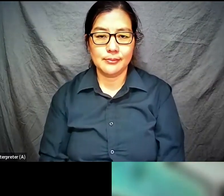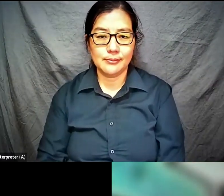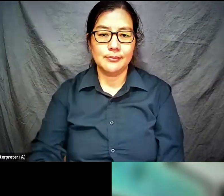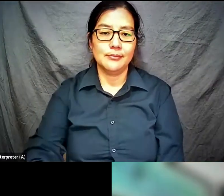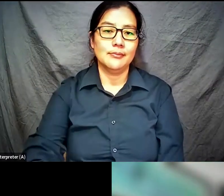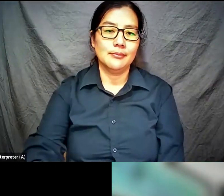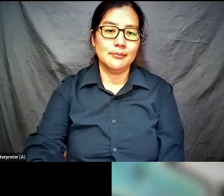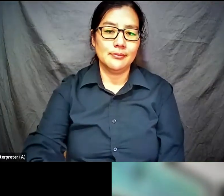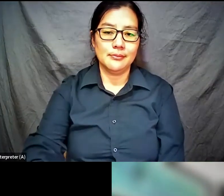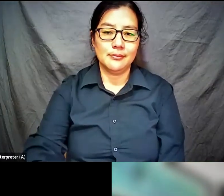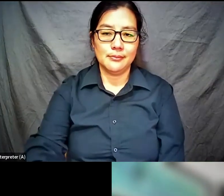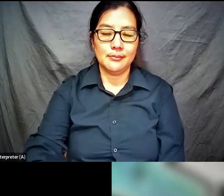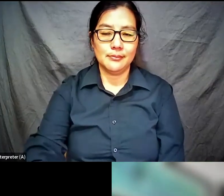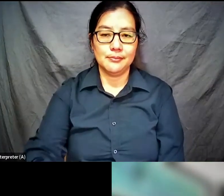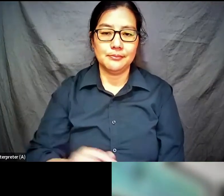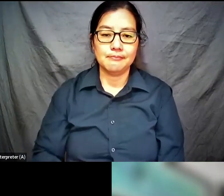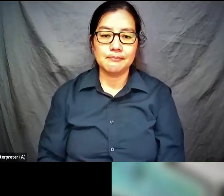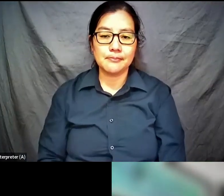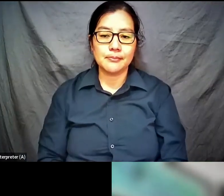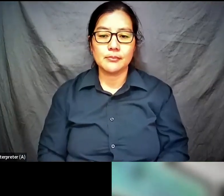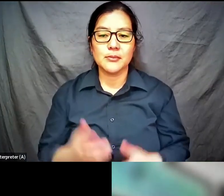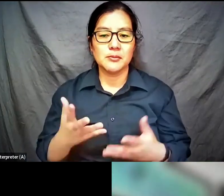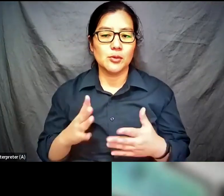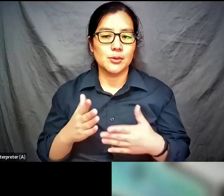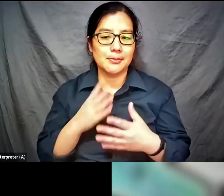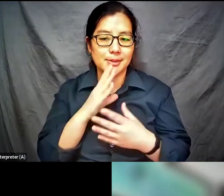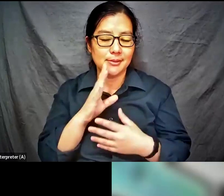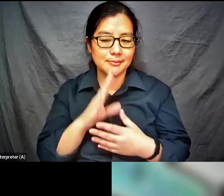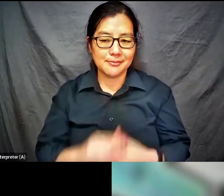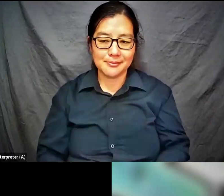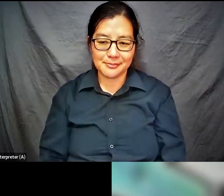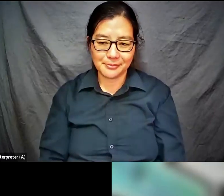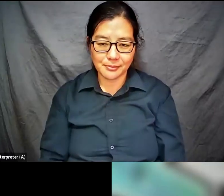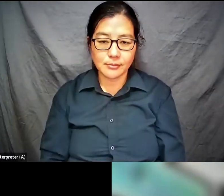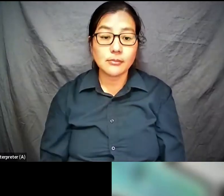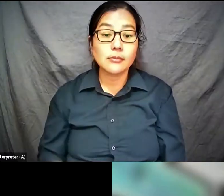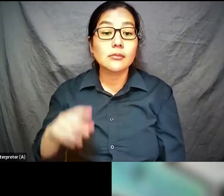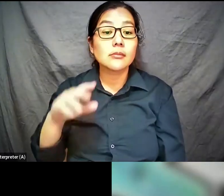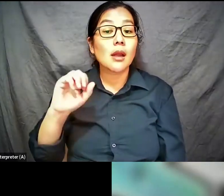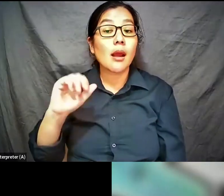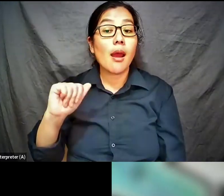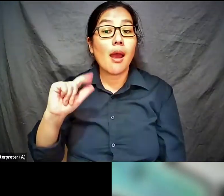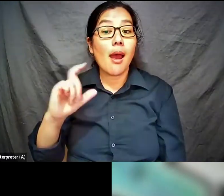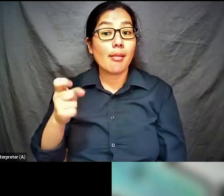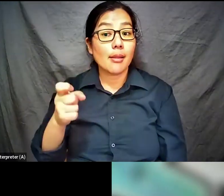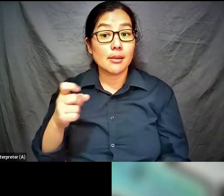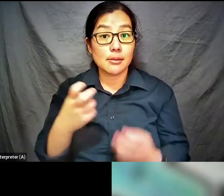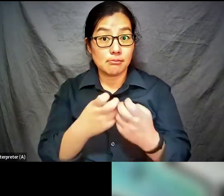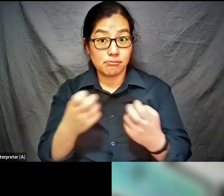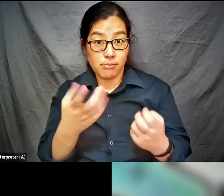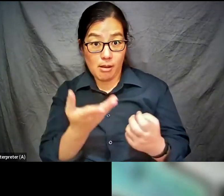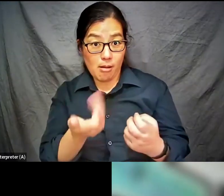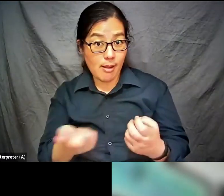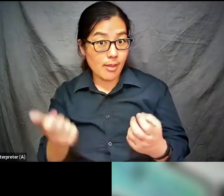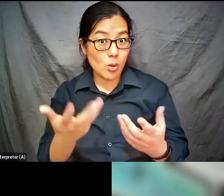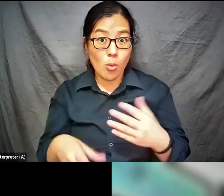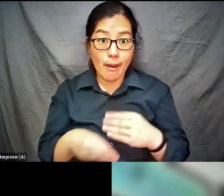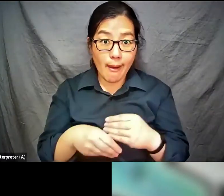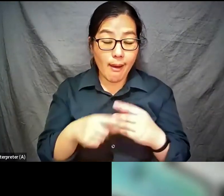mind, because we're the only ones that kind of care enough to do that work and to hold that work in treasury.